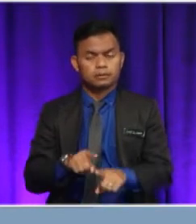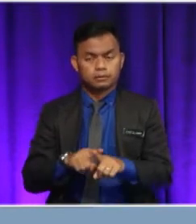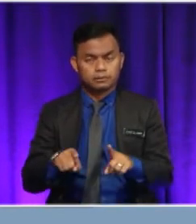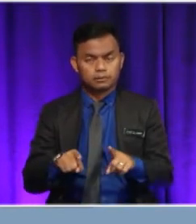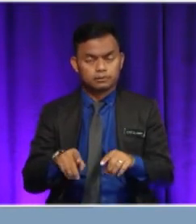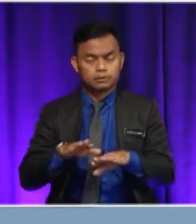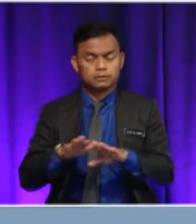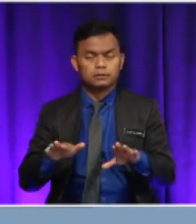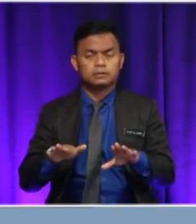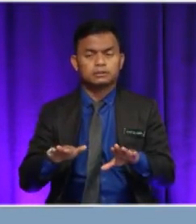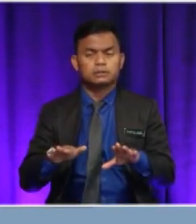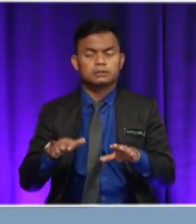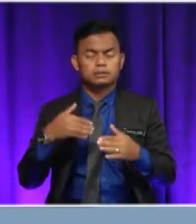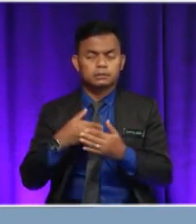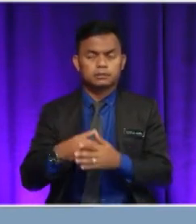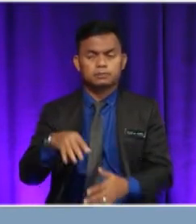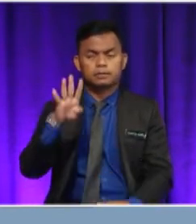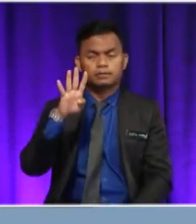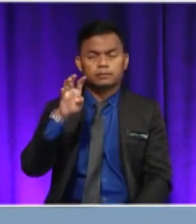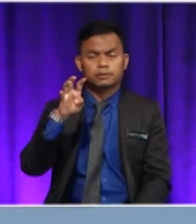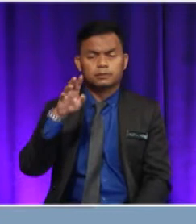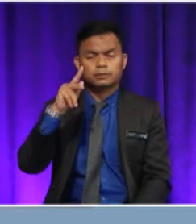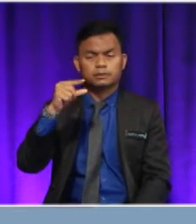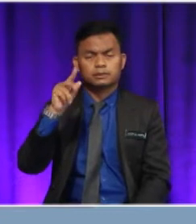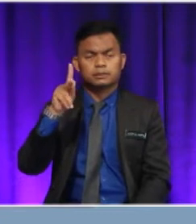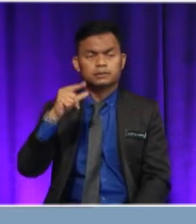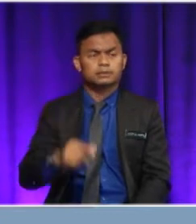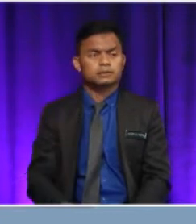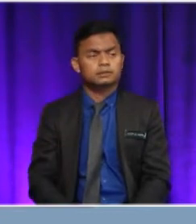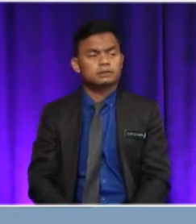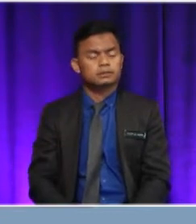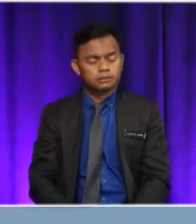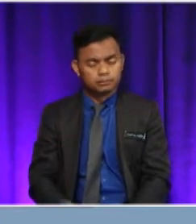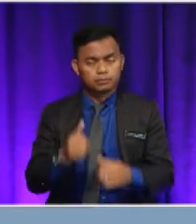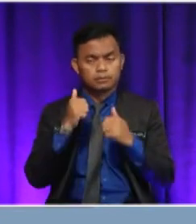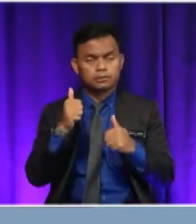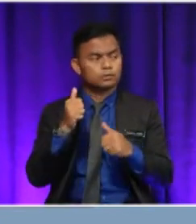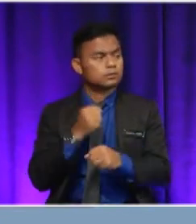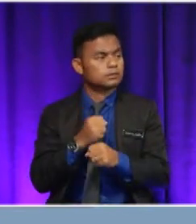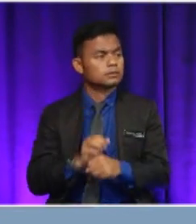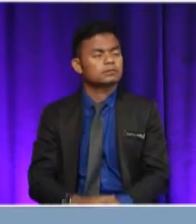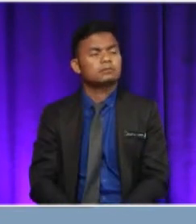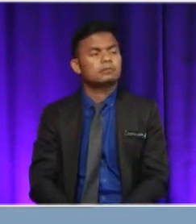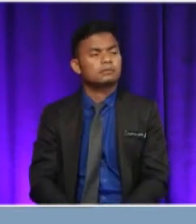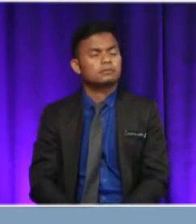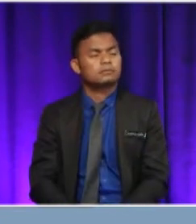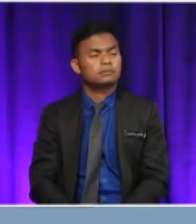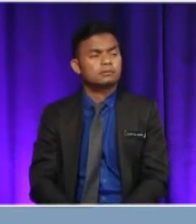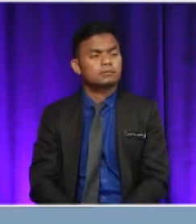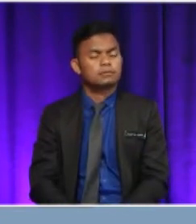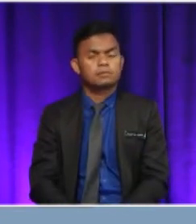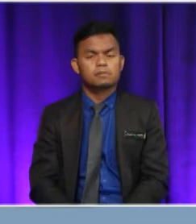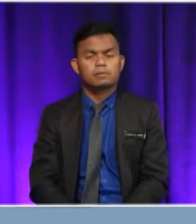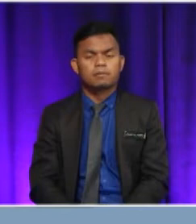entirely 40 kg. So good job for identifying this one, Adriana. There was a tricky one, I think. Yeah, it is.